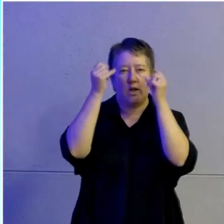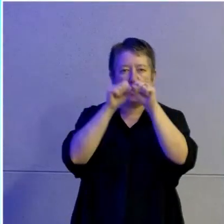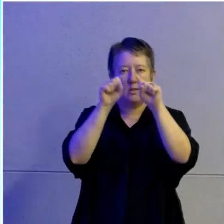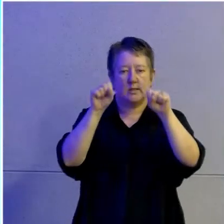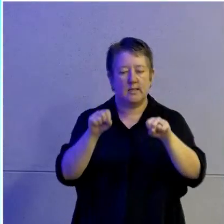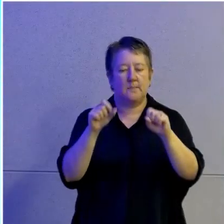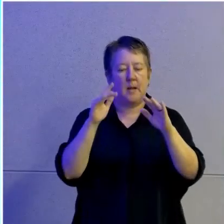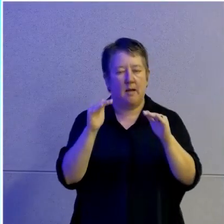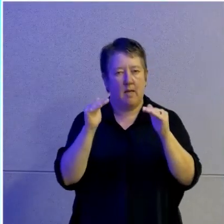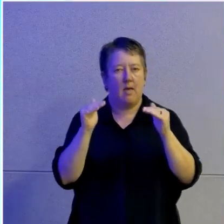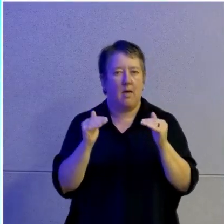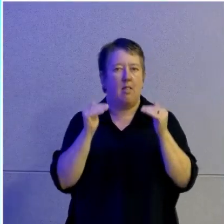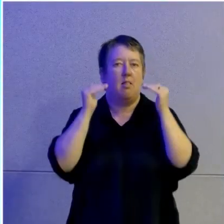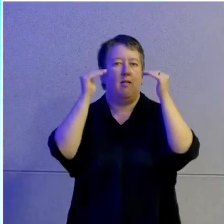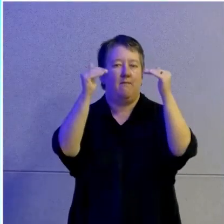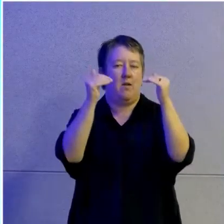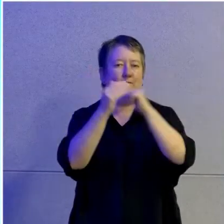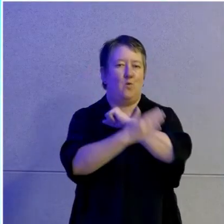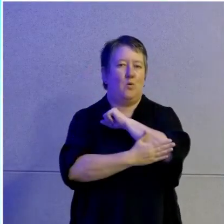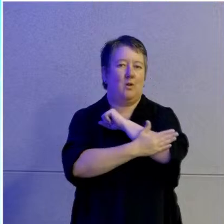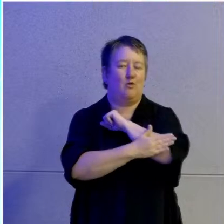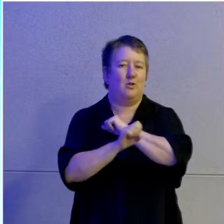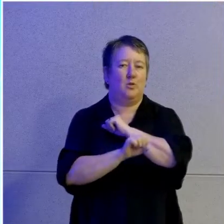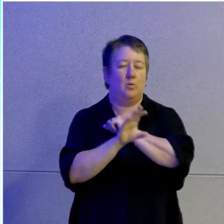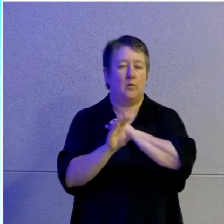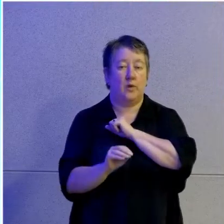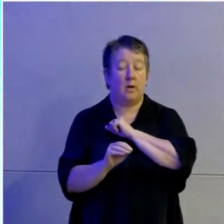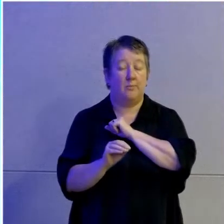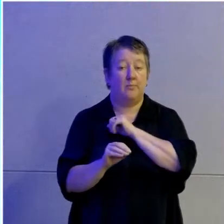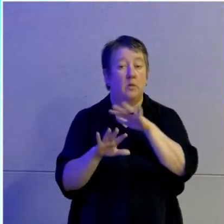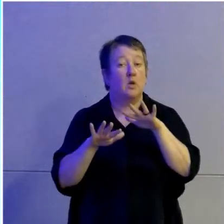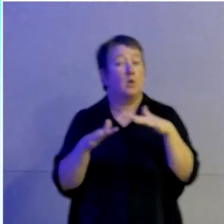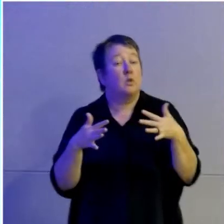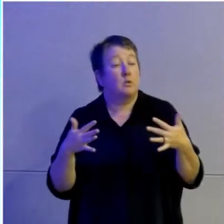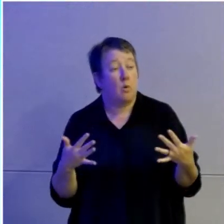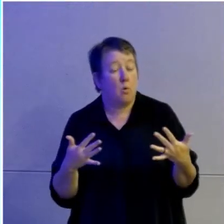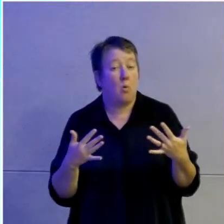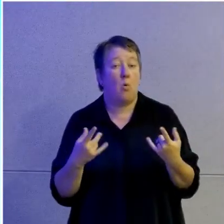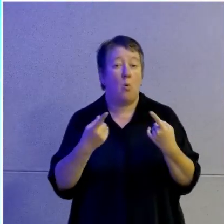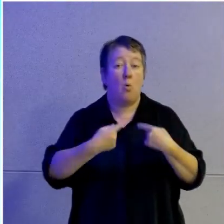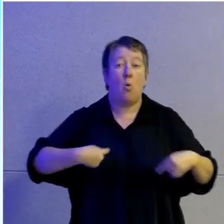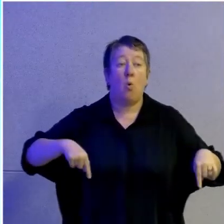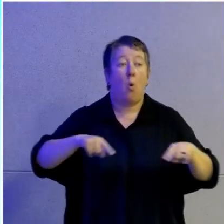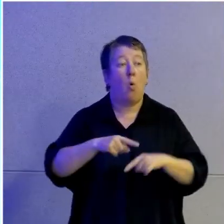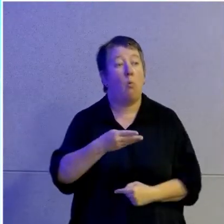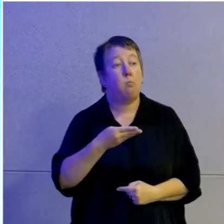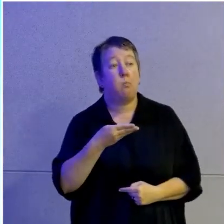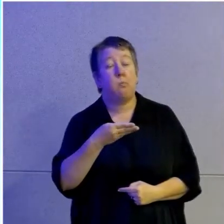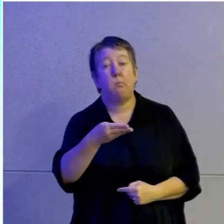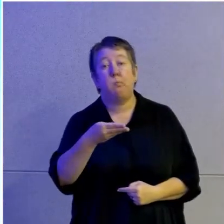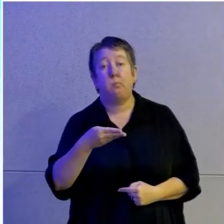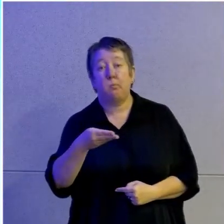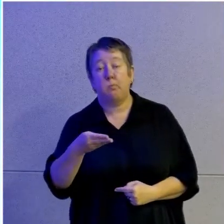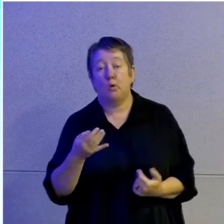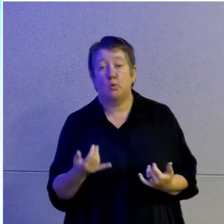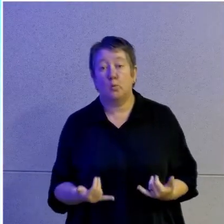country. So all of us, as we are seated here, we